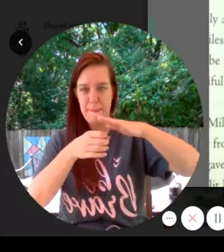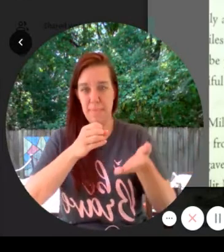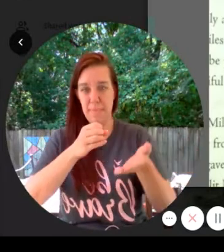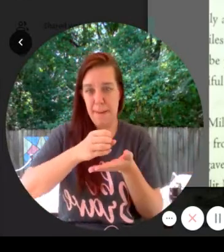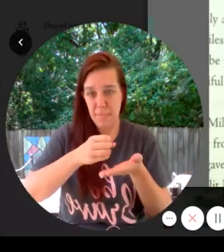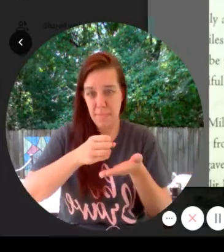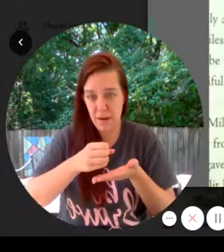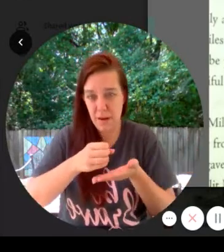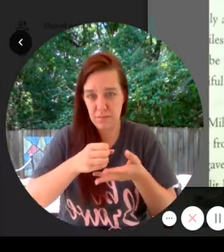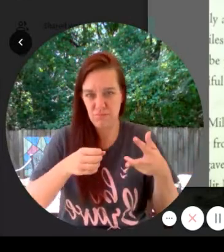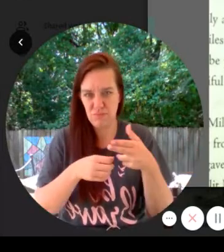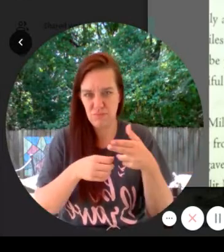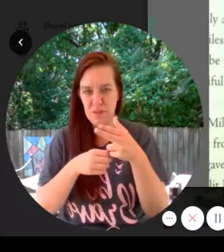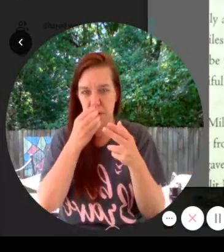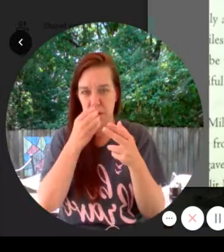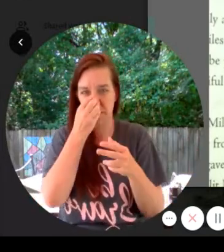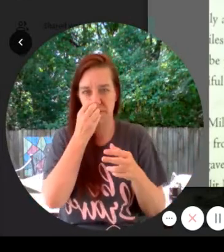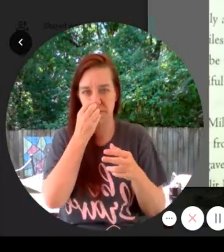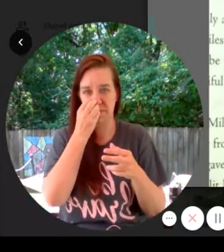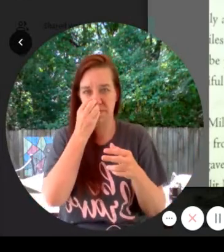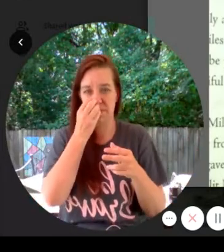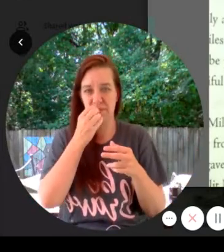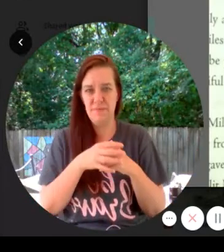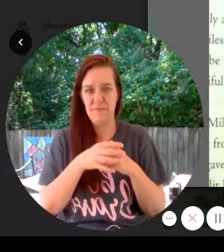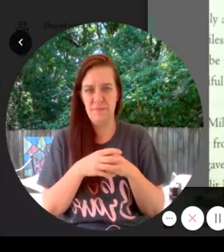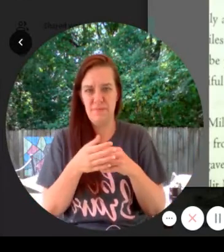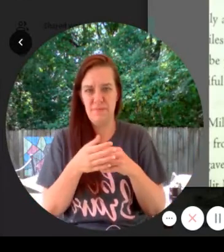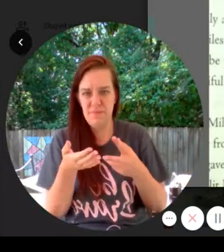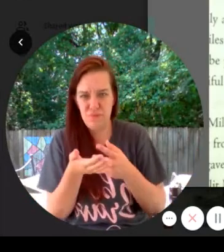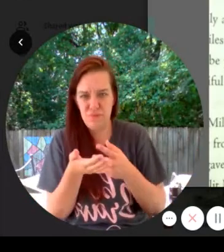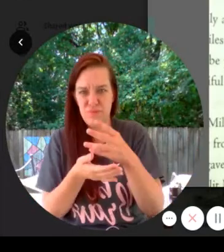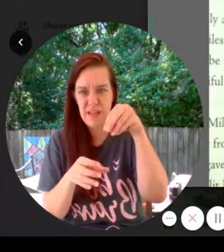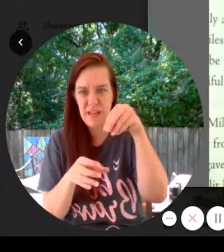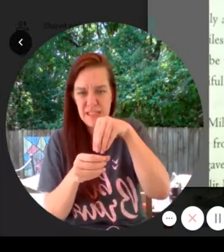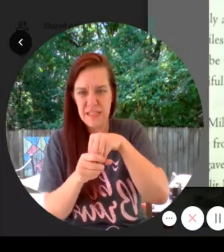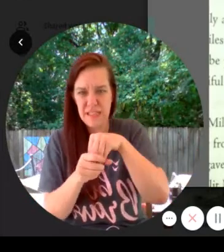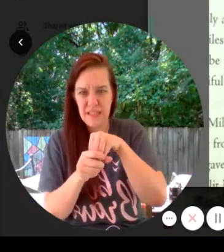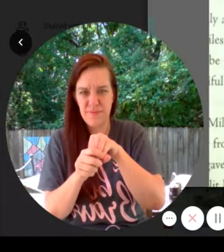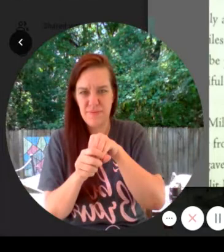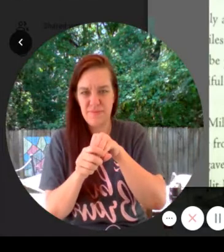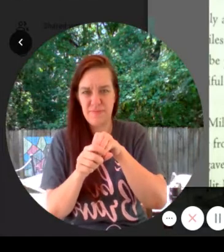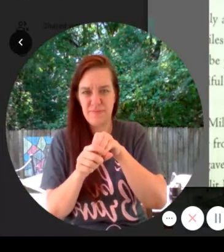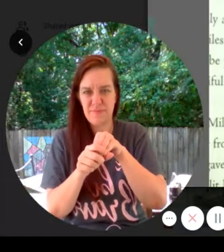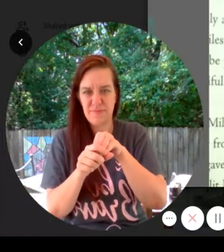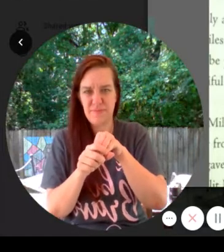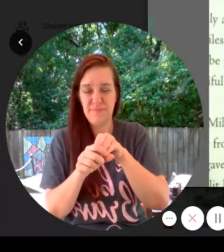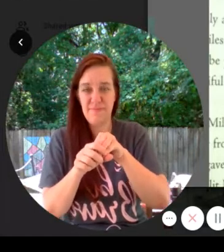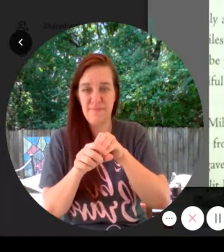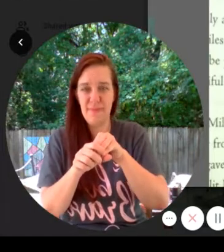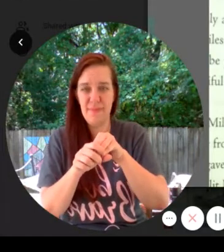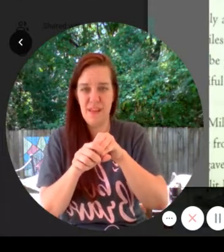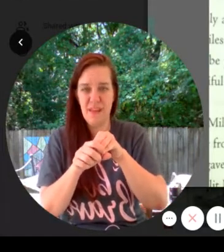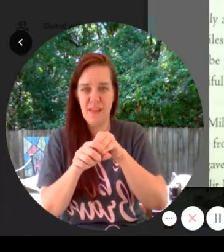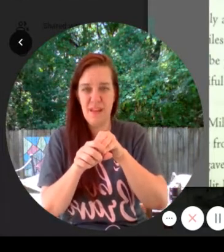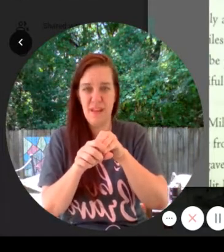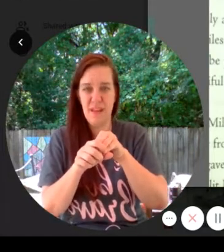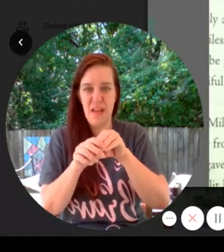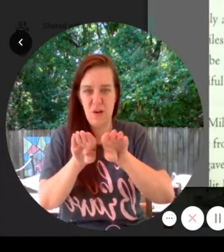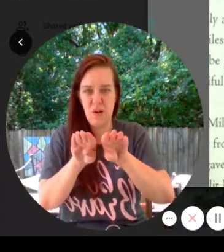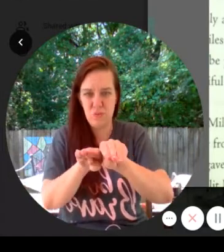bottom, slit its inside, and unfurled the aluminum on the